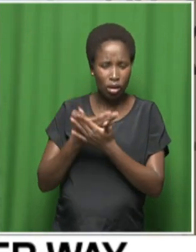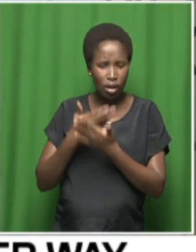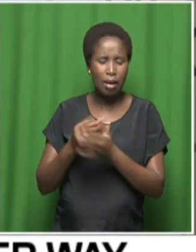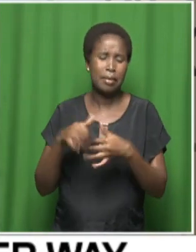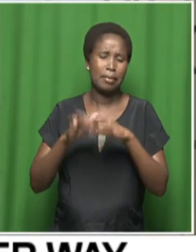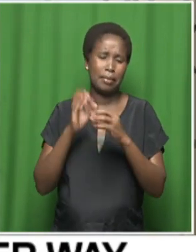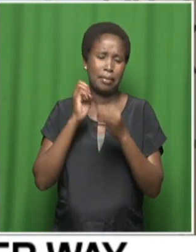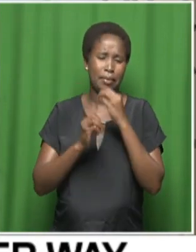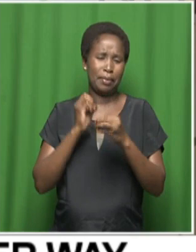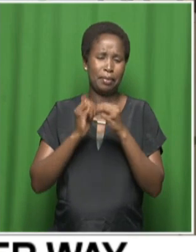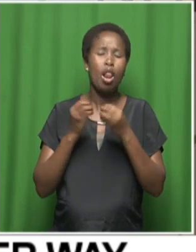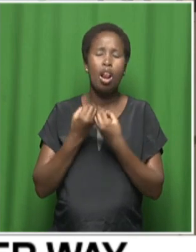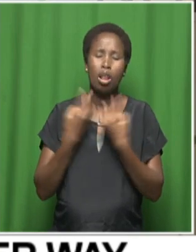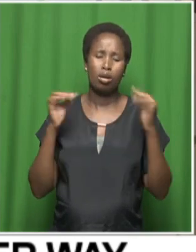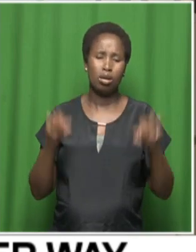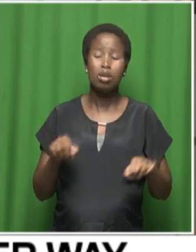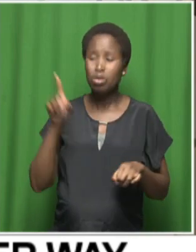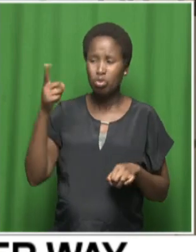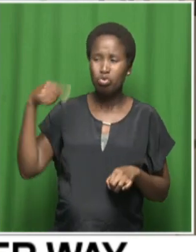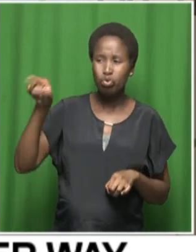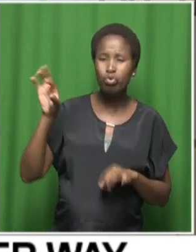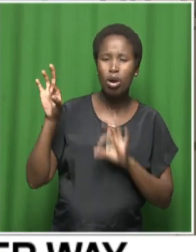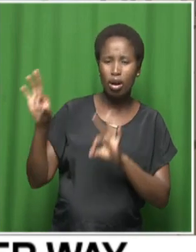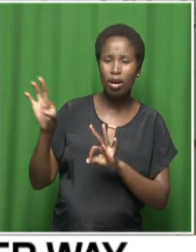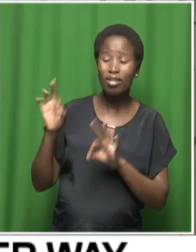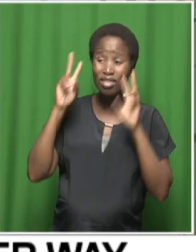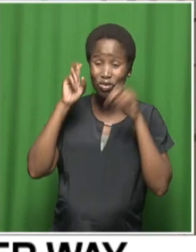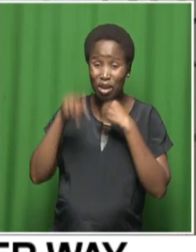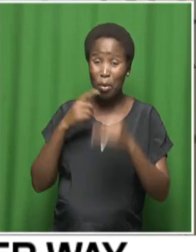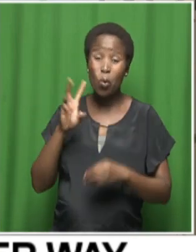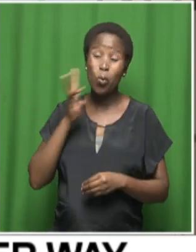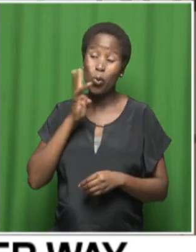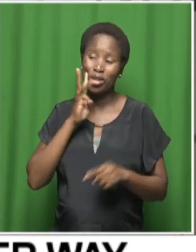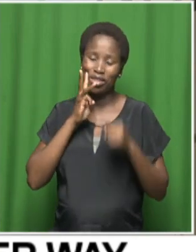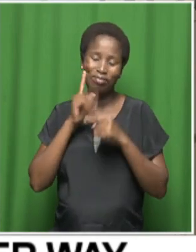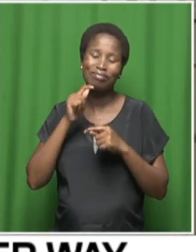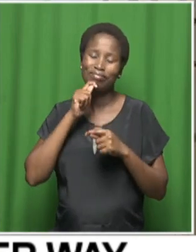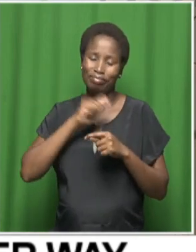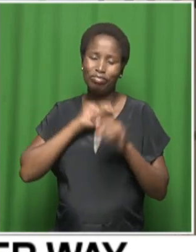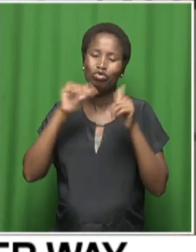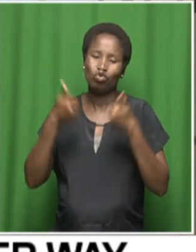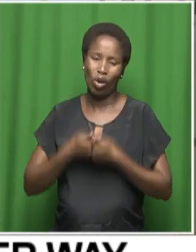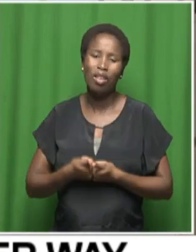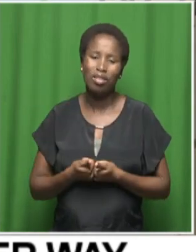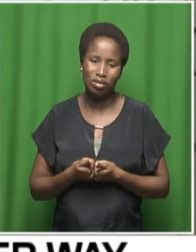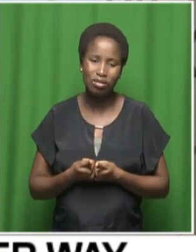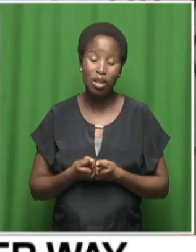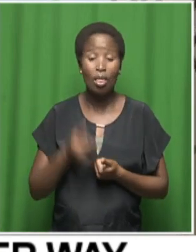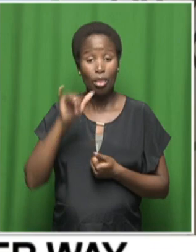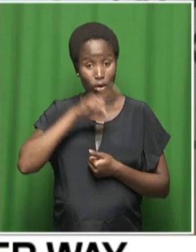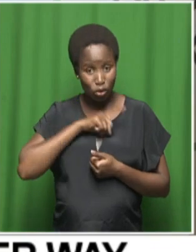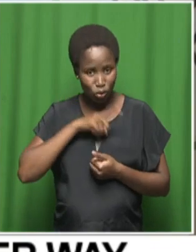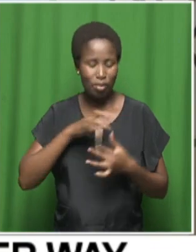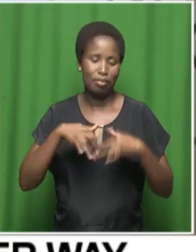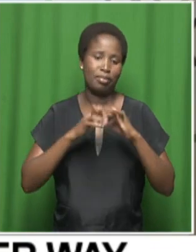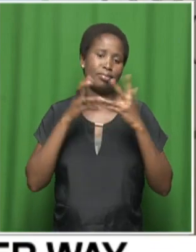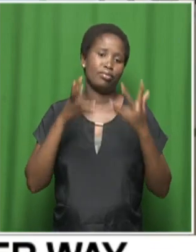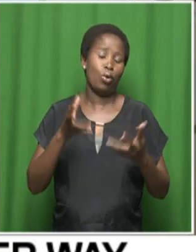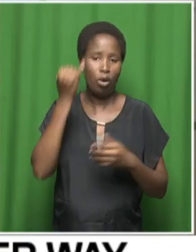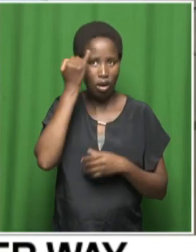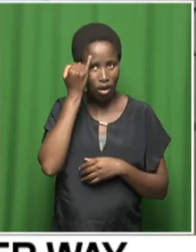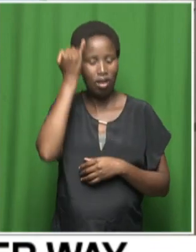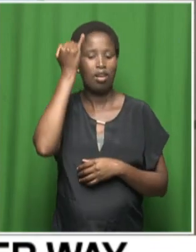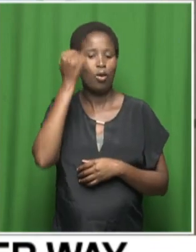do a lot. Of course, you are right. The issue of water is a challenge. That is why, as we do this, by the way, as the Department of Science